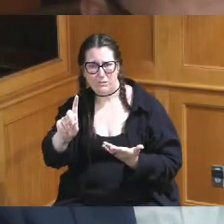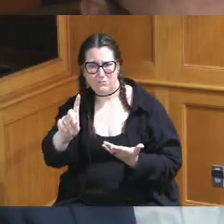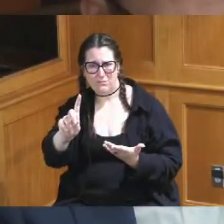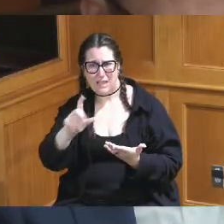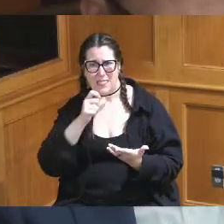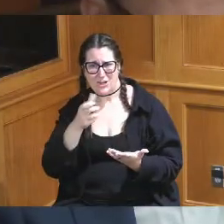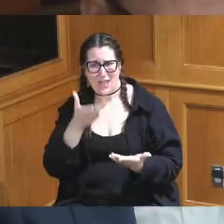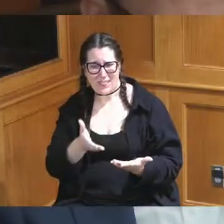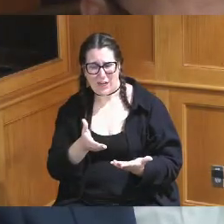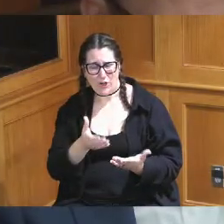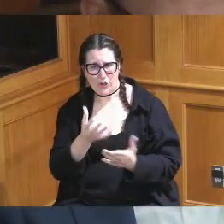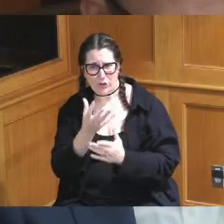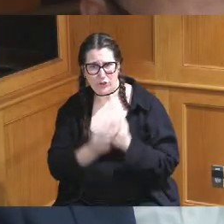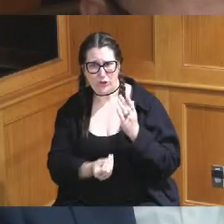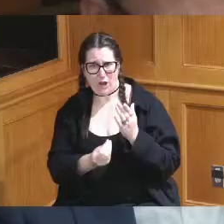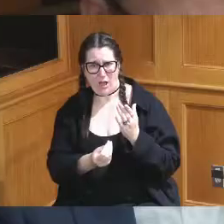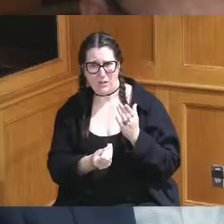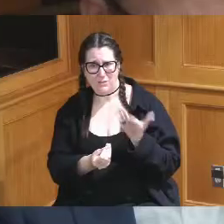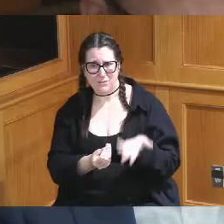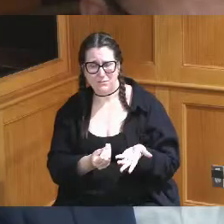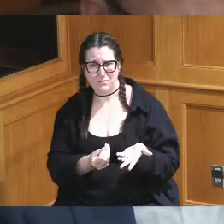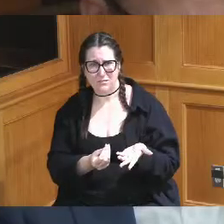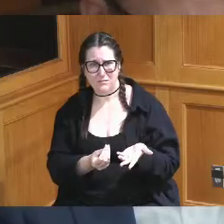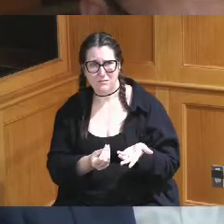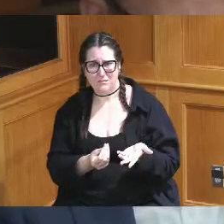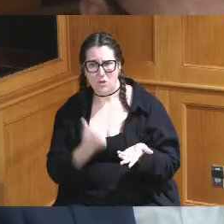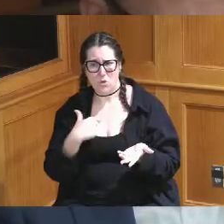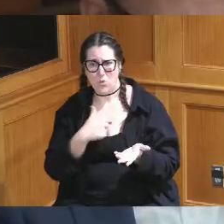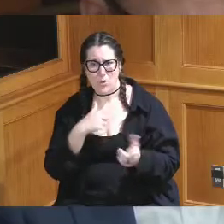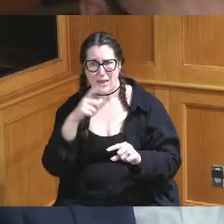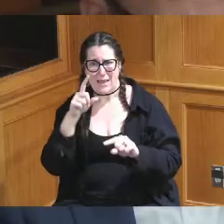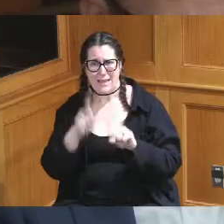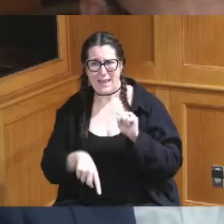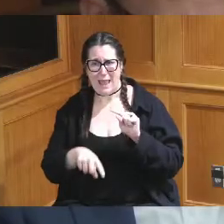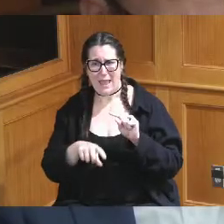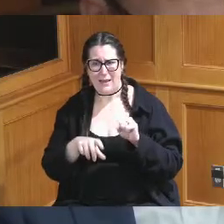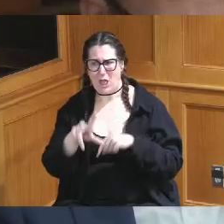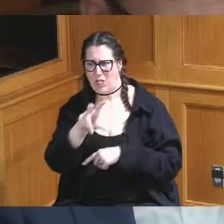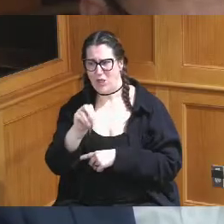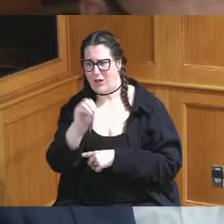it. They're out of it. We can't do 30%.